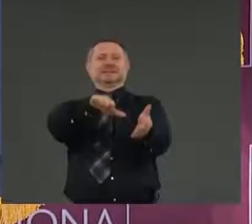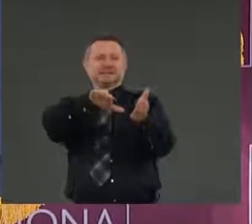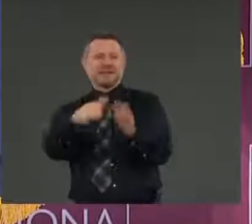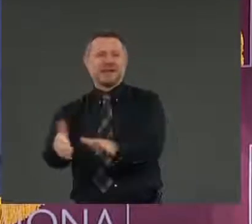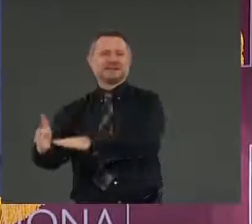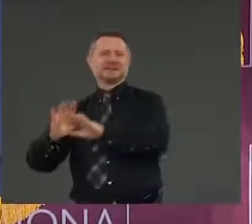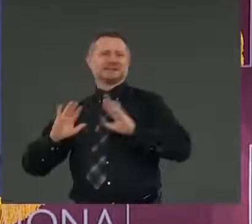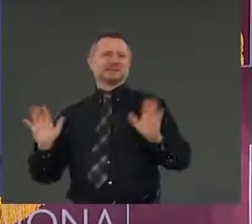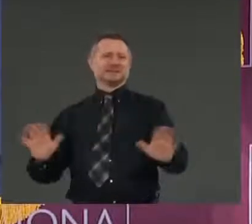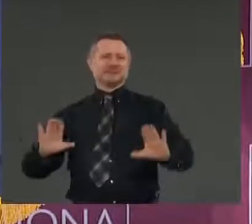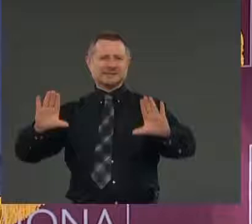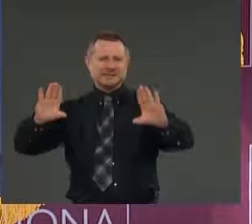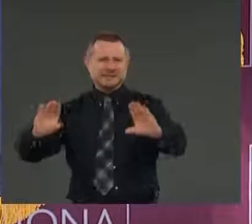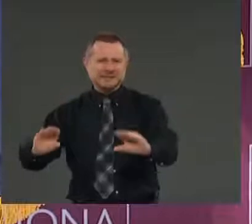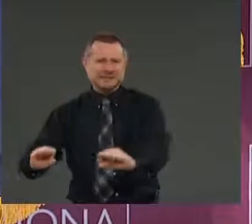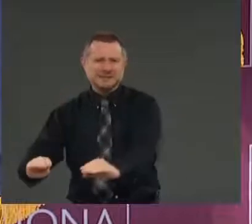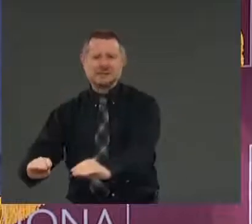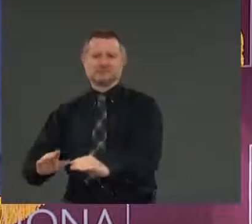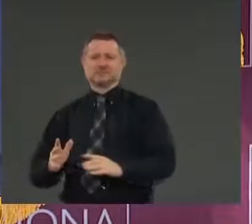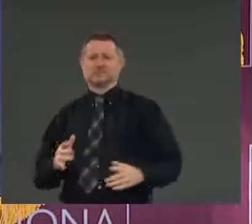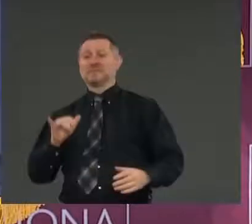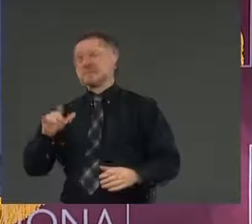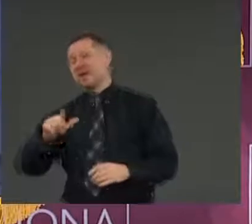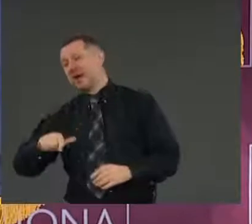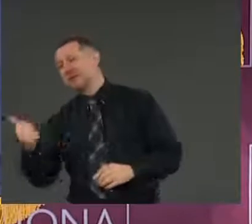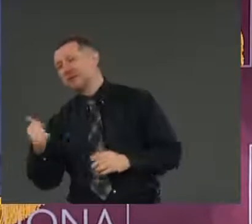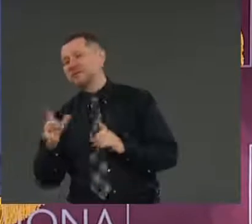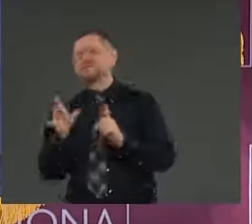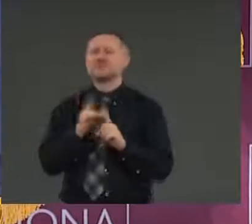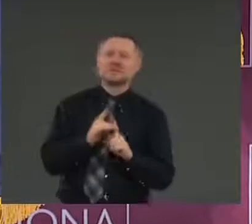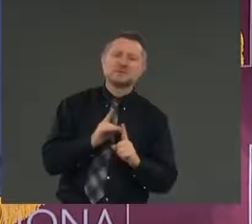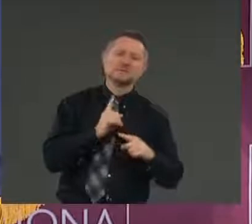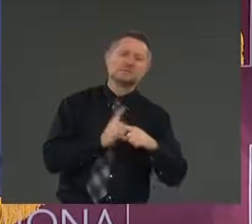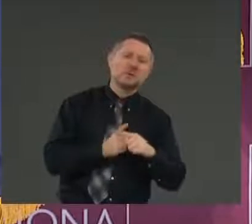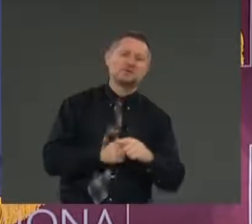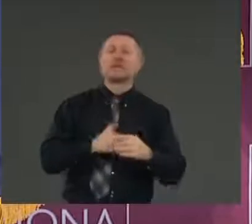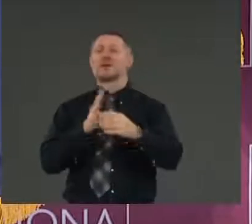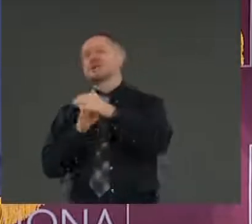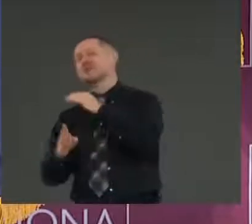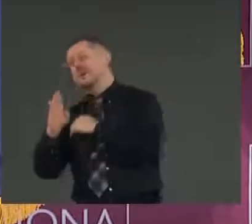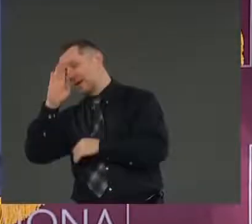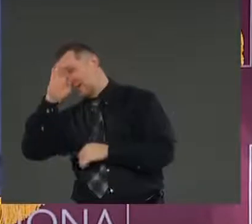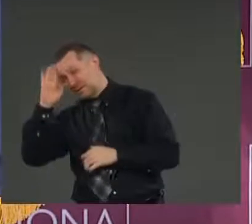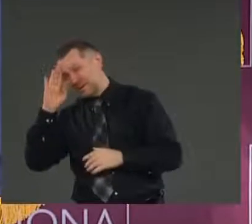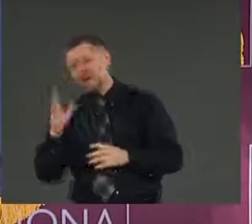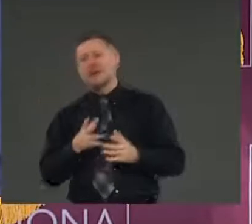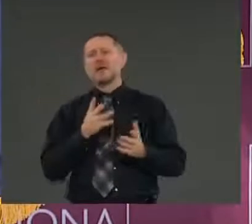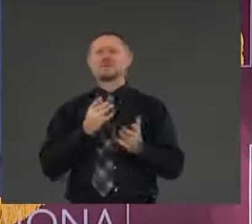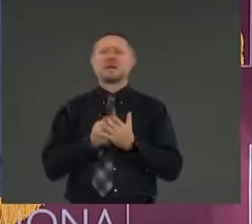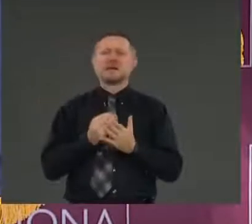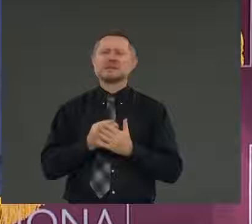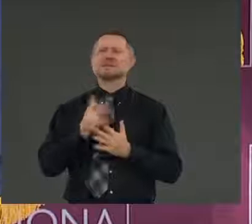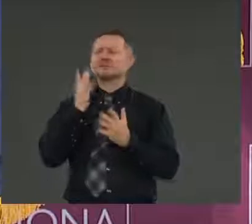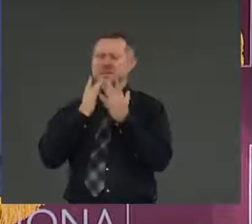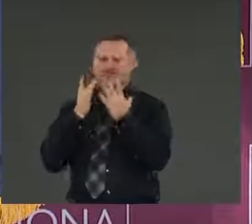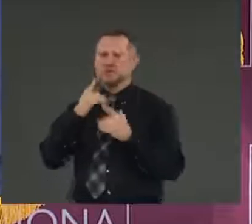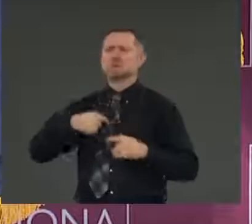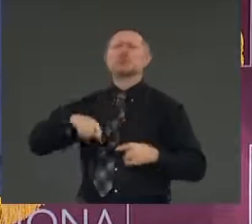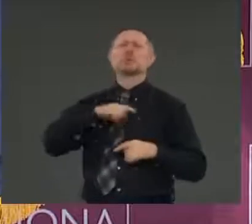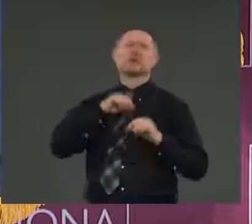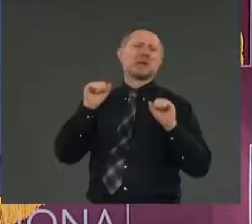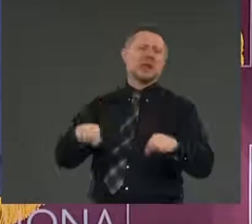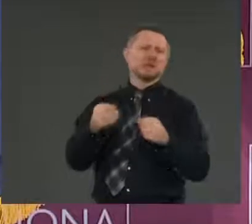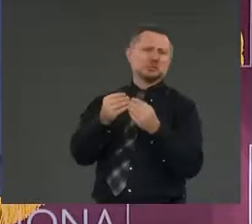numbers, I know we can deal with. We can fix deficits. We can fix shortfalls. We can fight